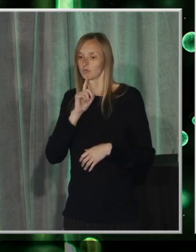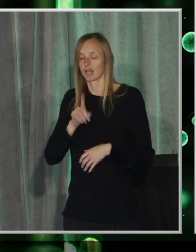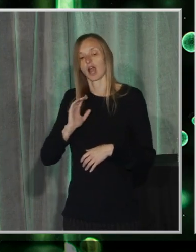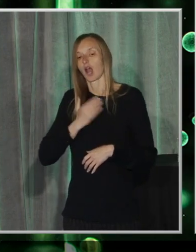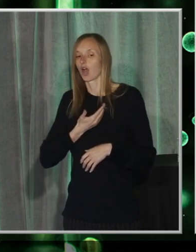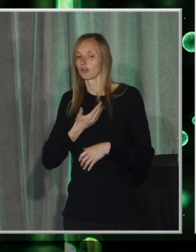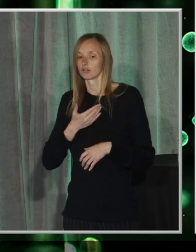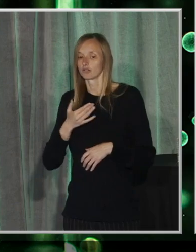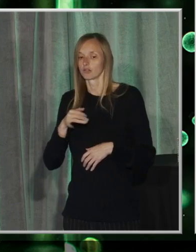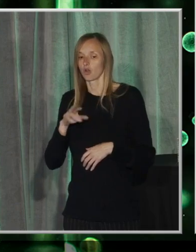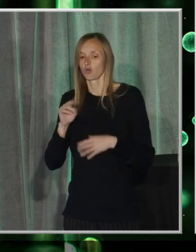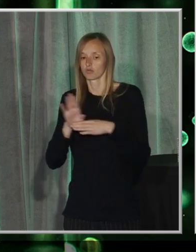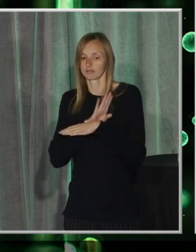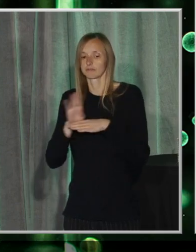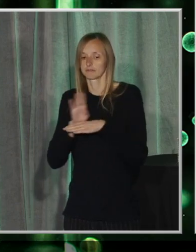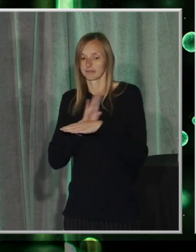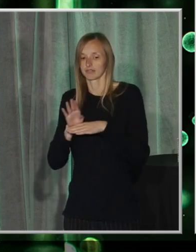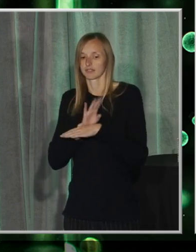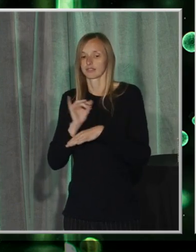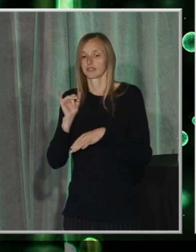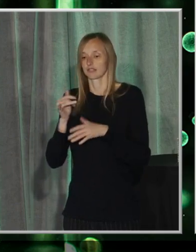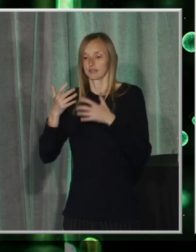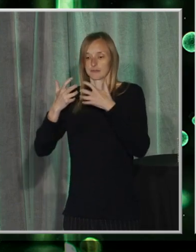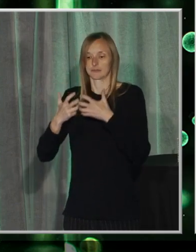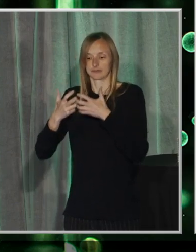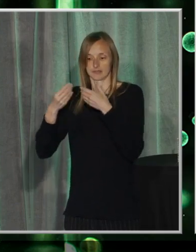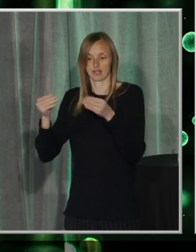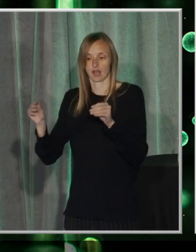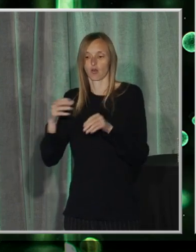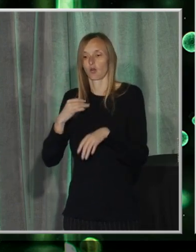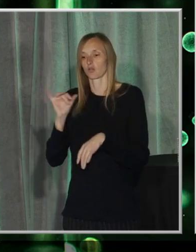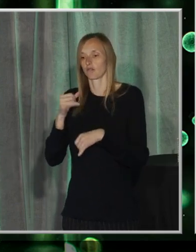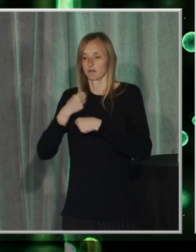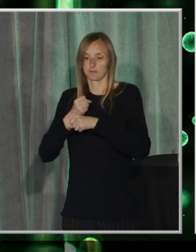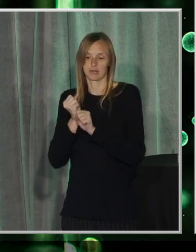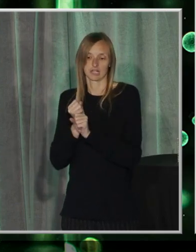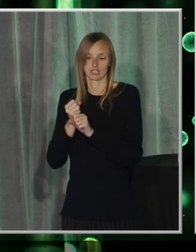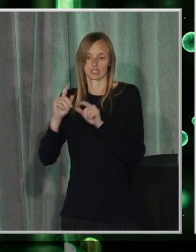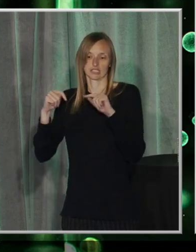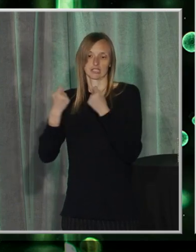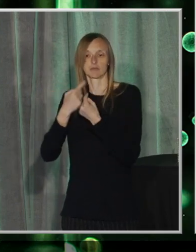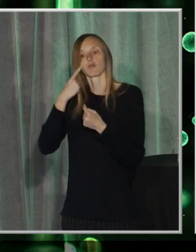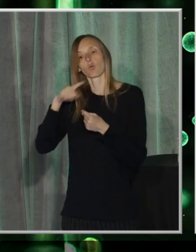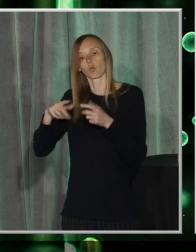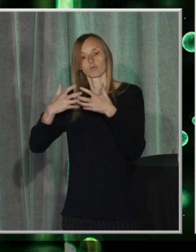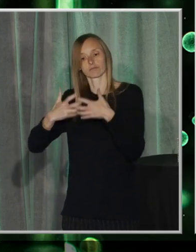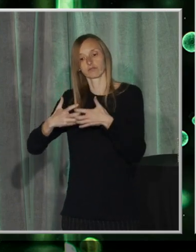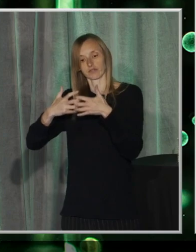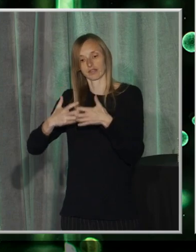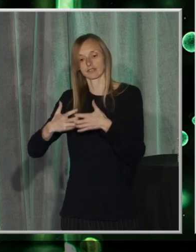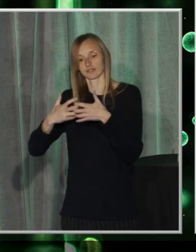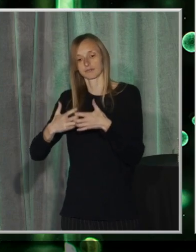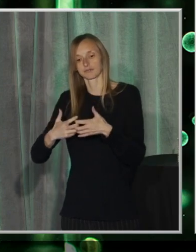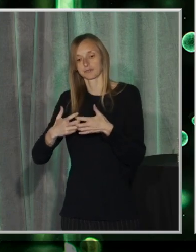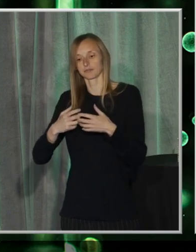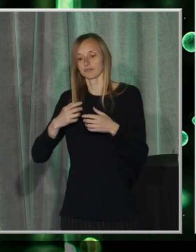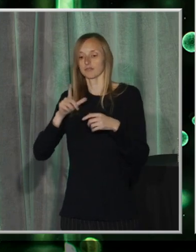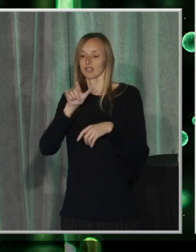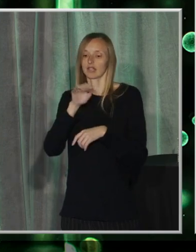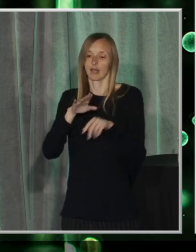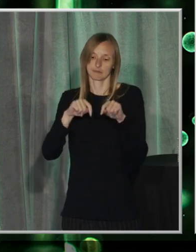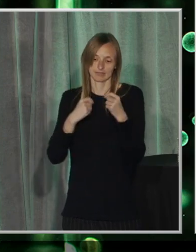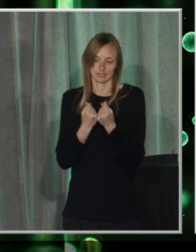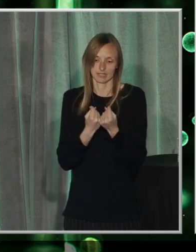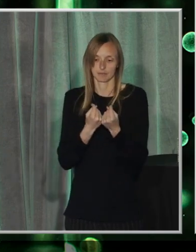within, just like the device itself. We have a production team for that device, and we have a production team, lab team for